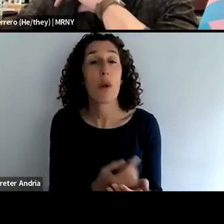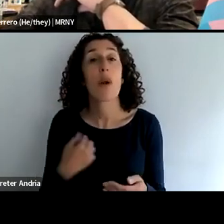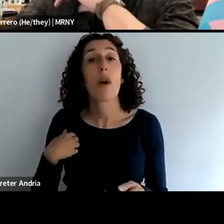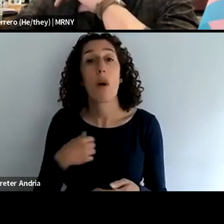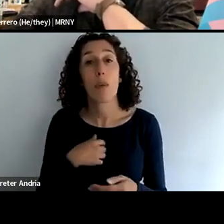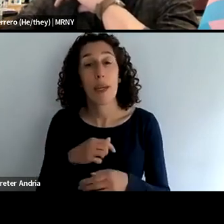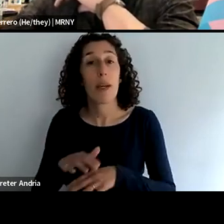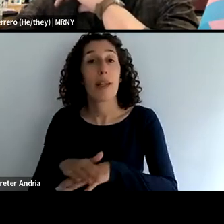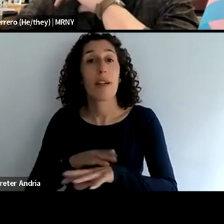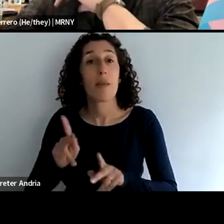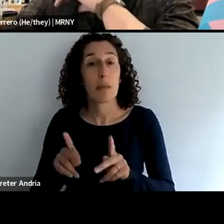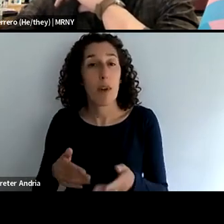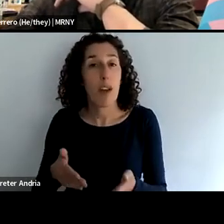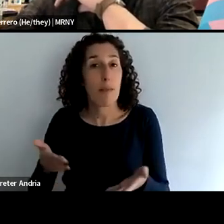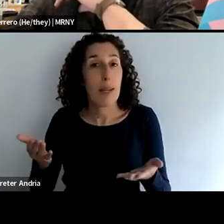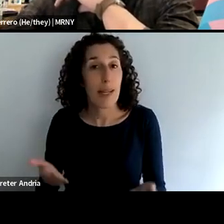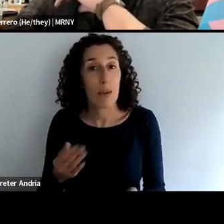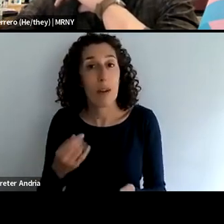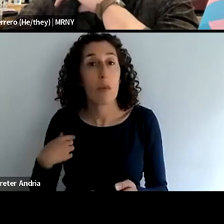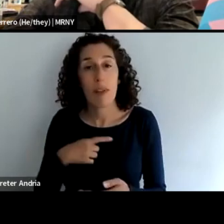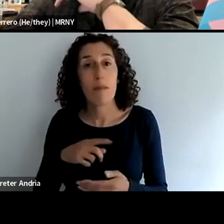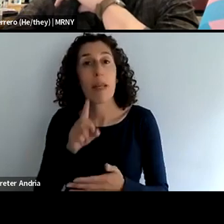along, right?